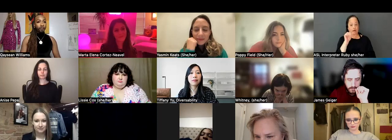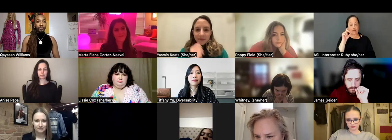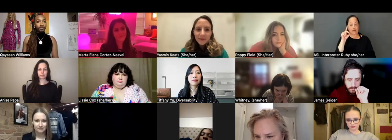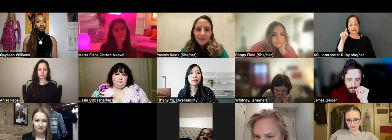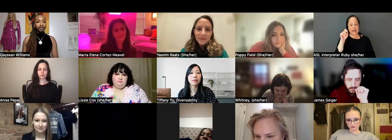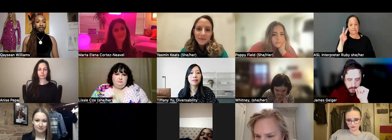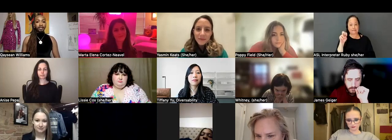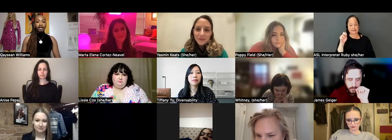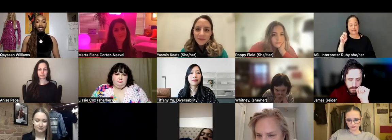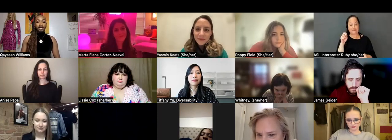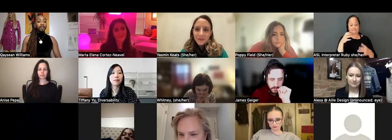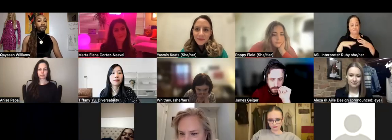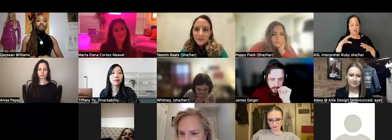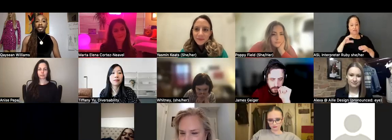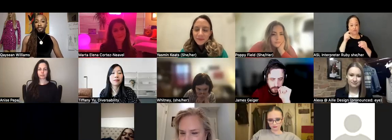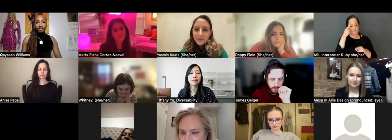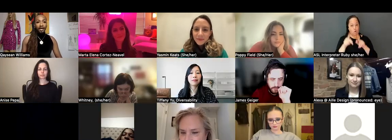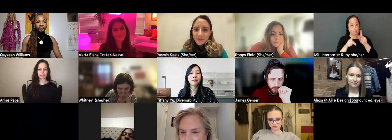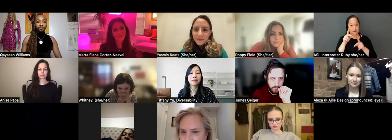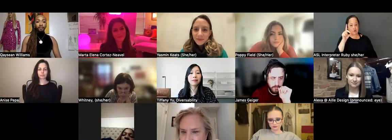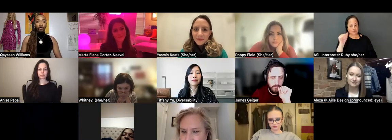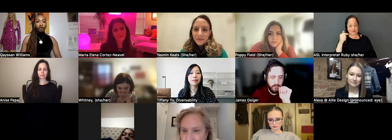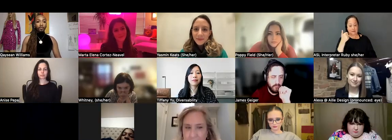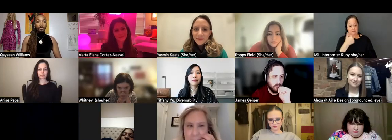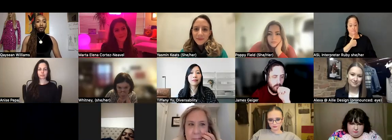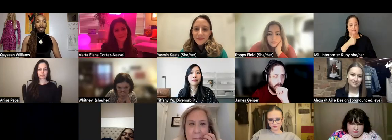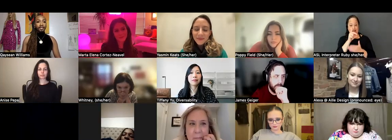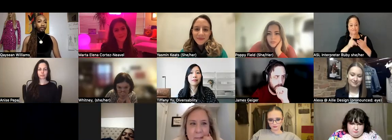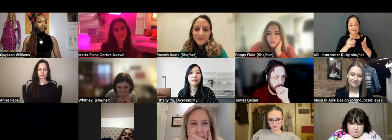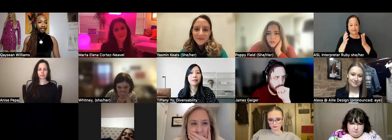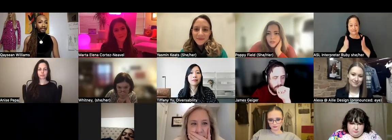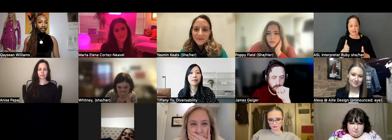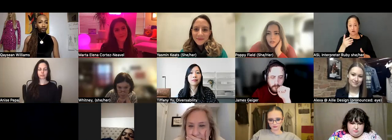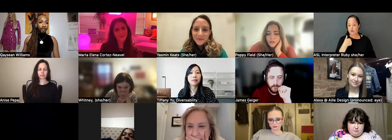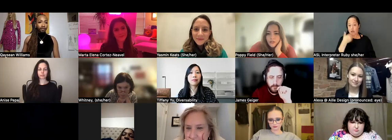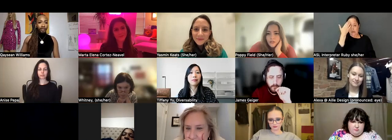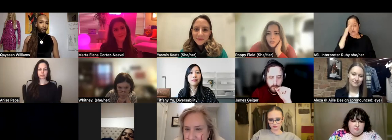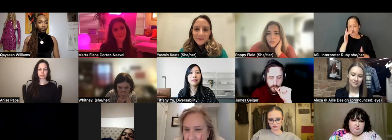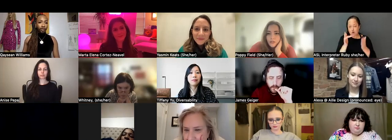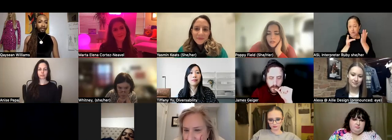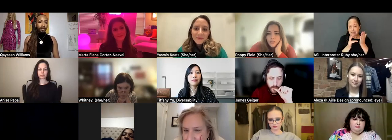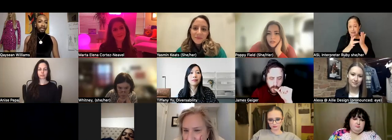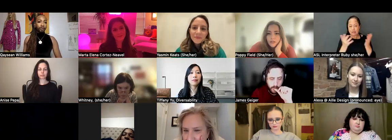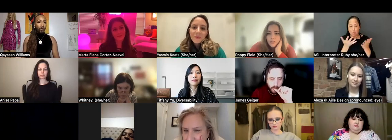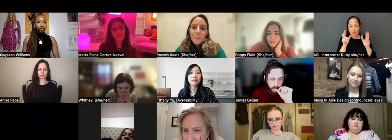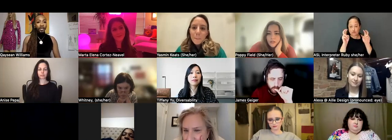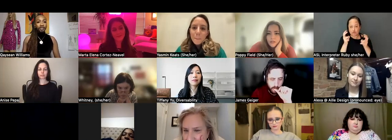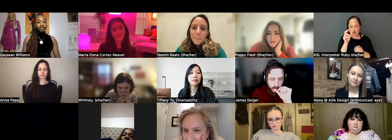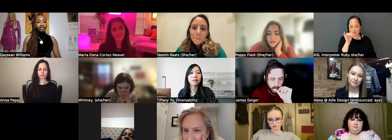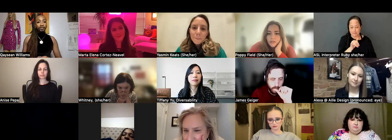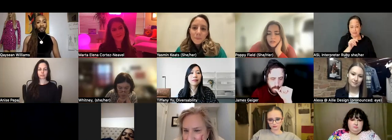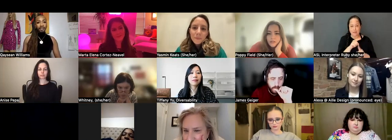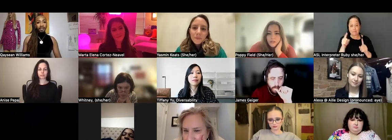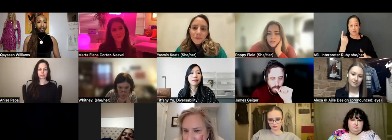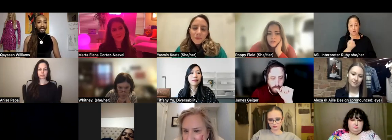for people with disabilities, and me being a fashion designer, although I didn't know technically what that term was, I was always,